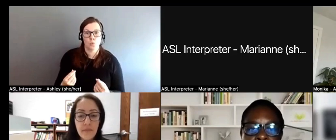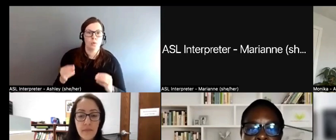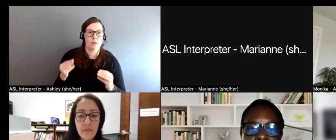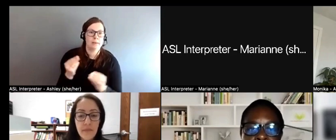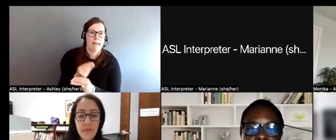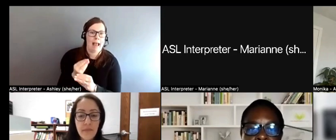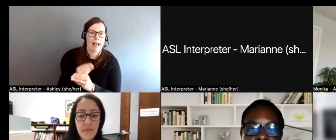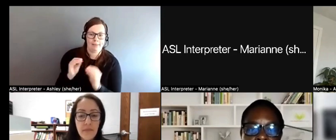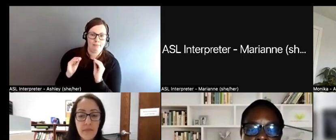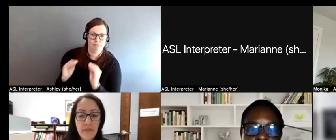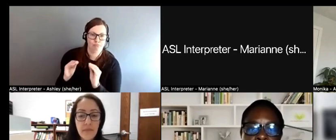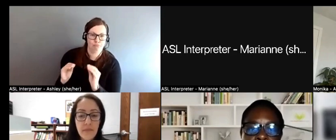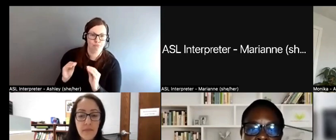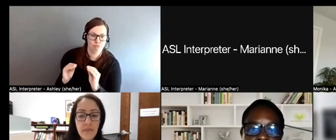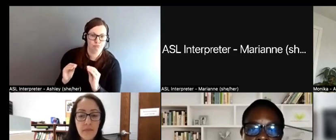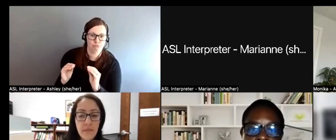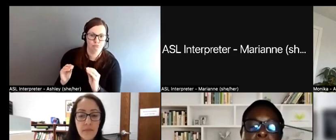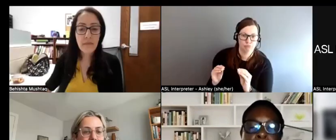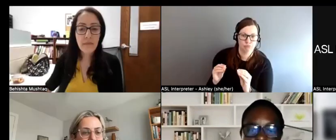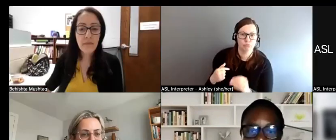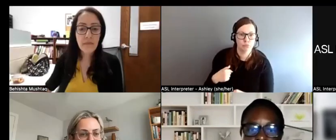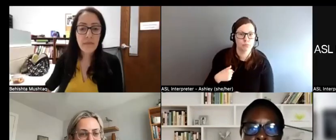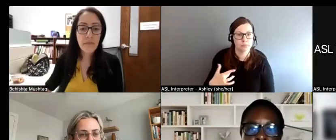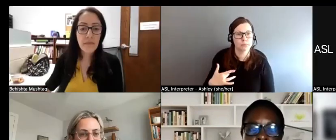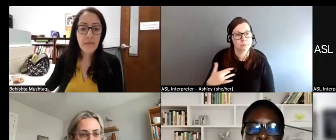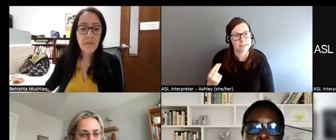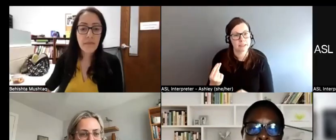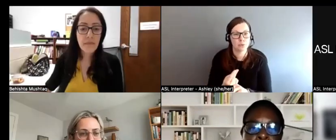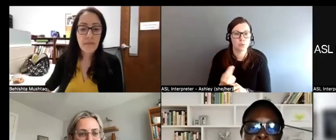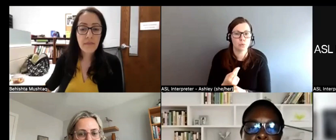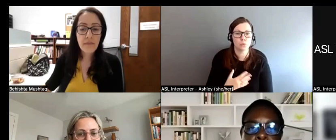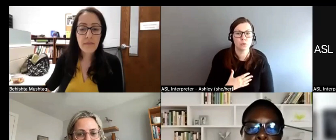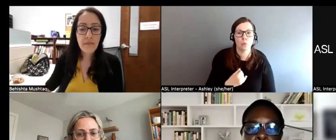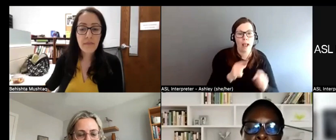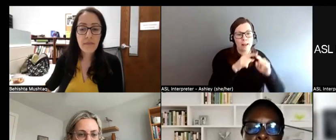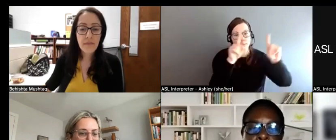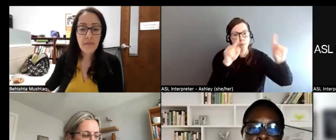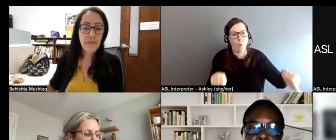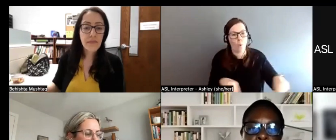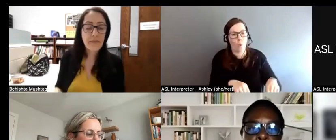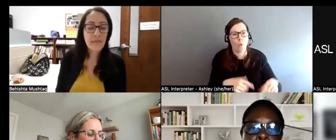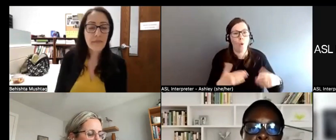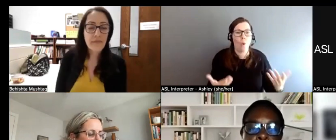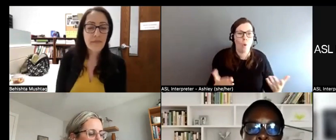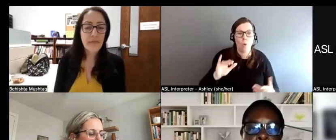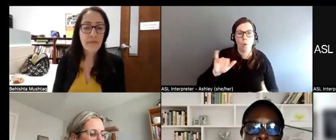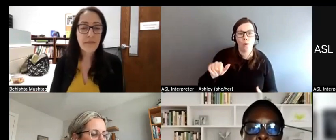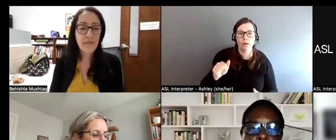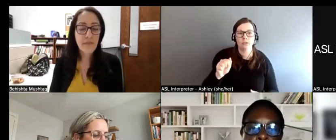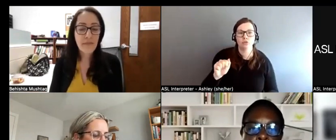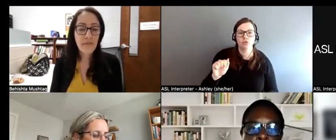often use whiteboards like Jamboard or the whiteboard on Zoom or whatever.